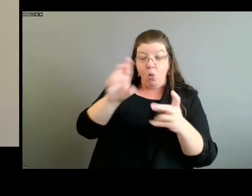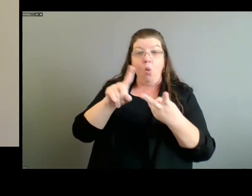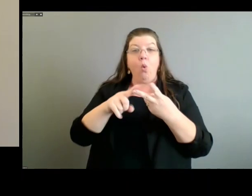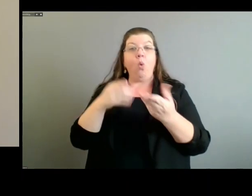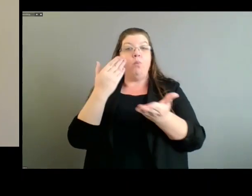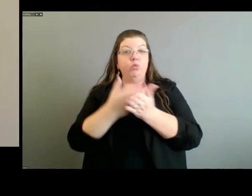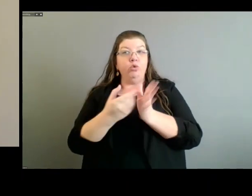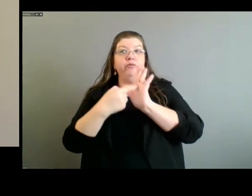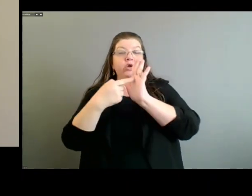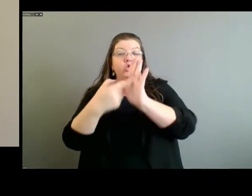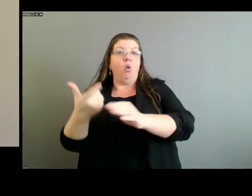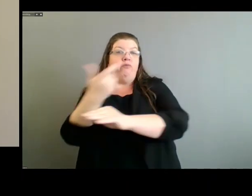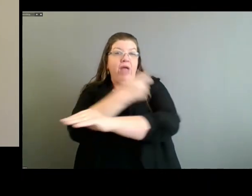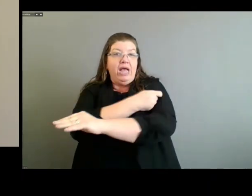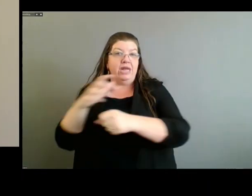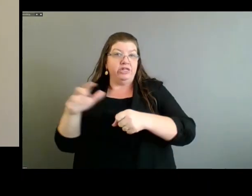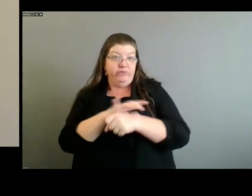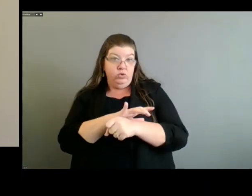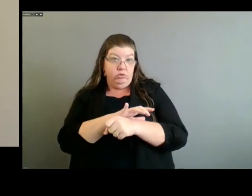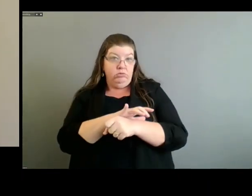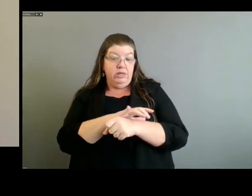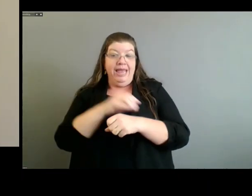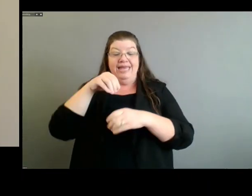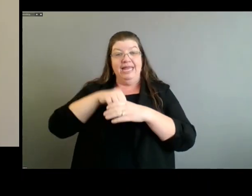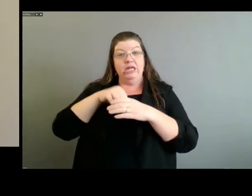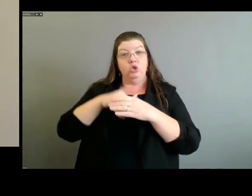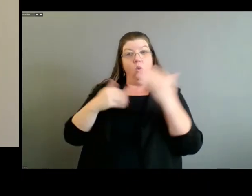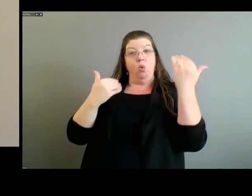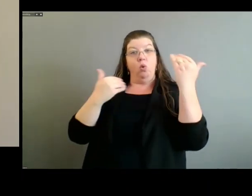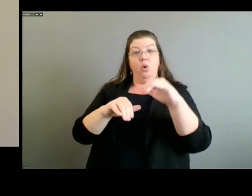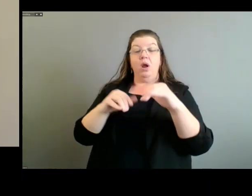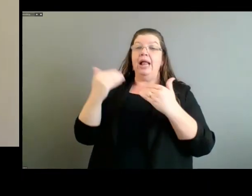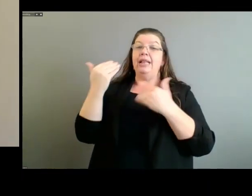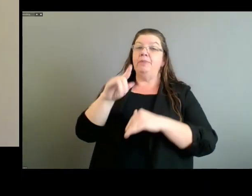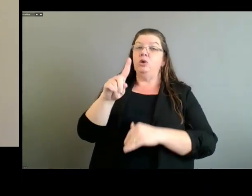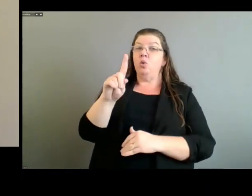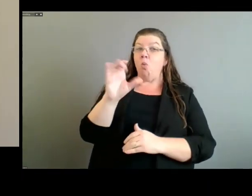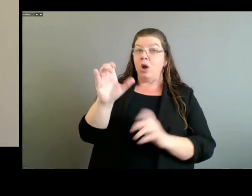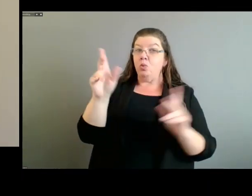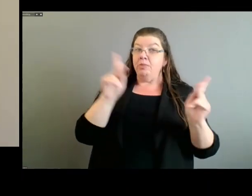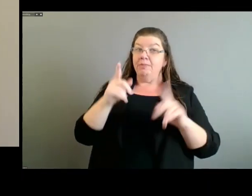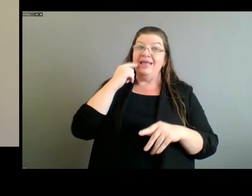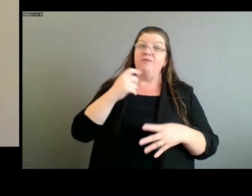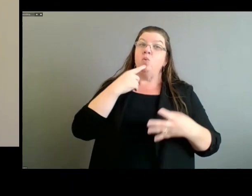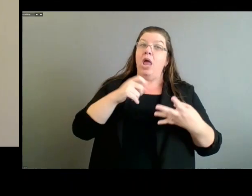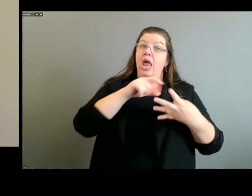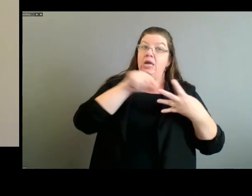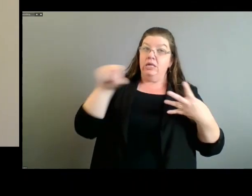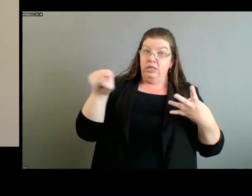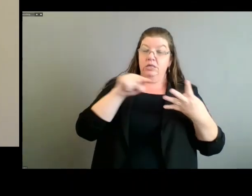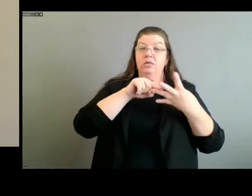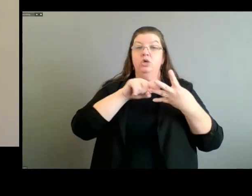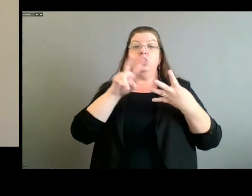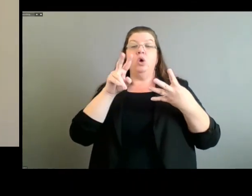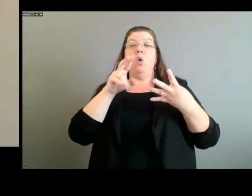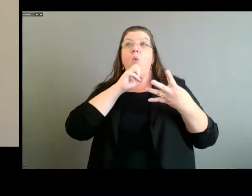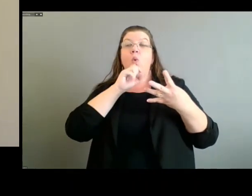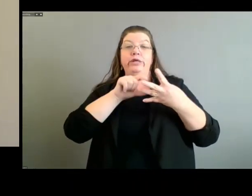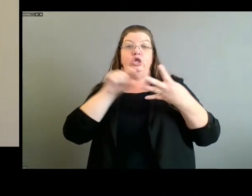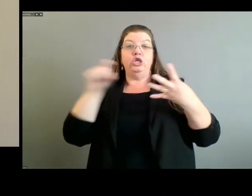full vaccination. The indoor capacity is limited to 100 people in the red and 200 people in the orange